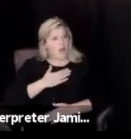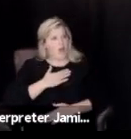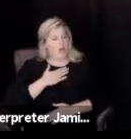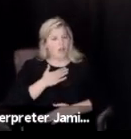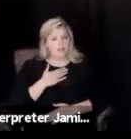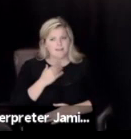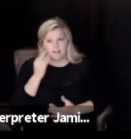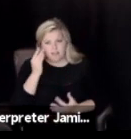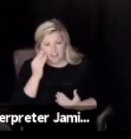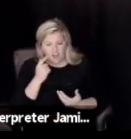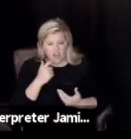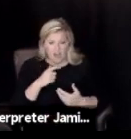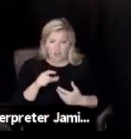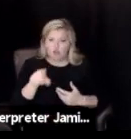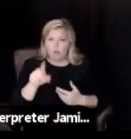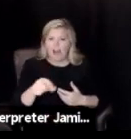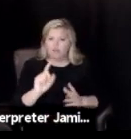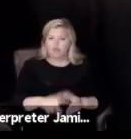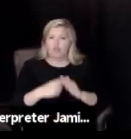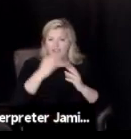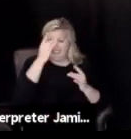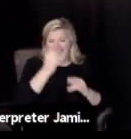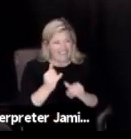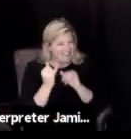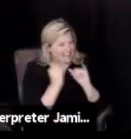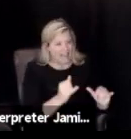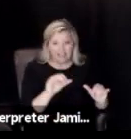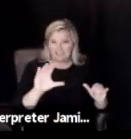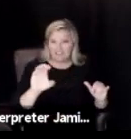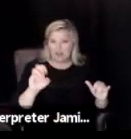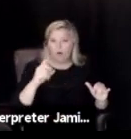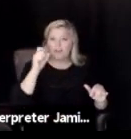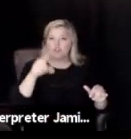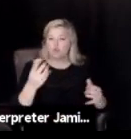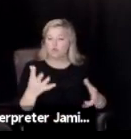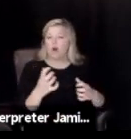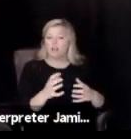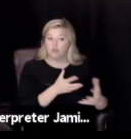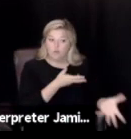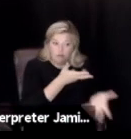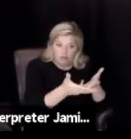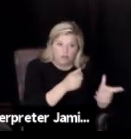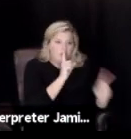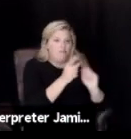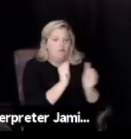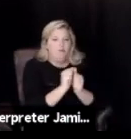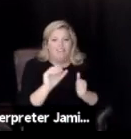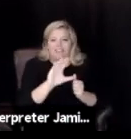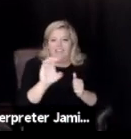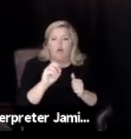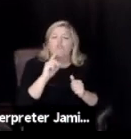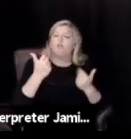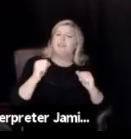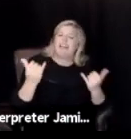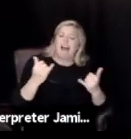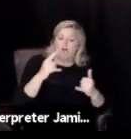think like the CEO because you want to have conversation with him. And the way to engage him, think about your business. When you